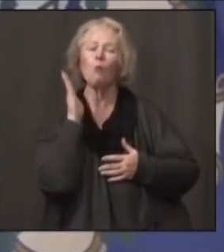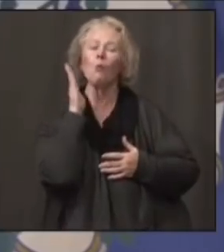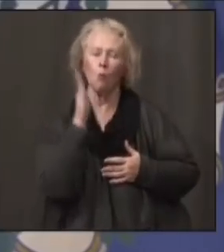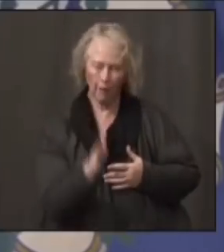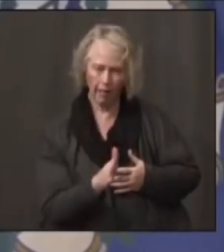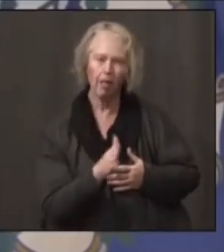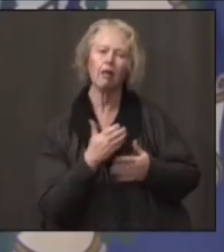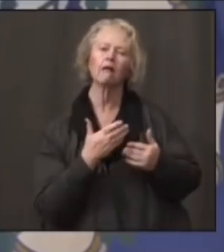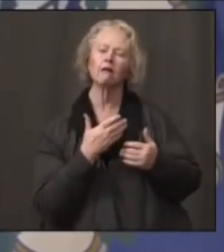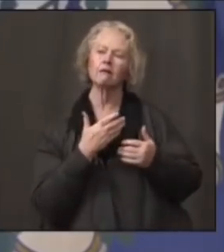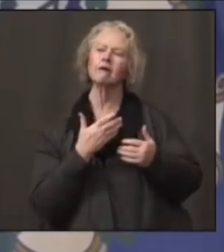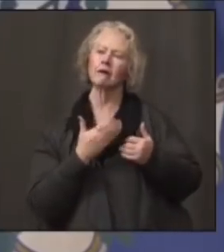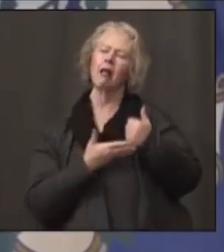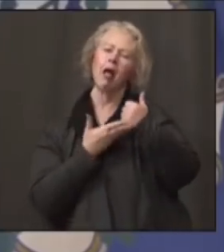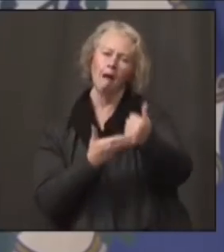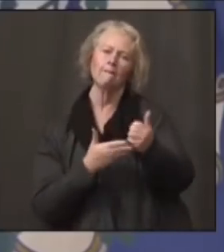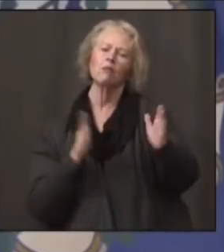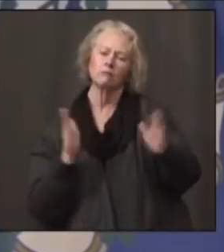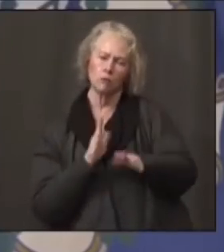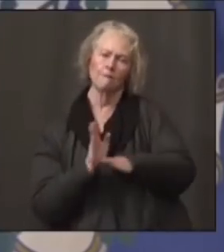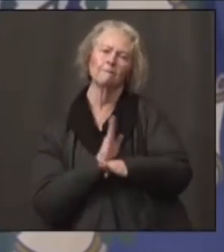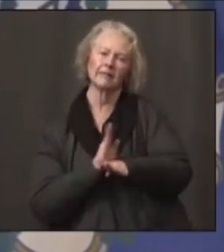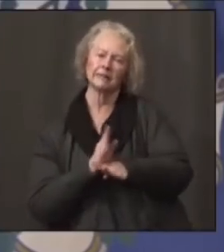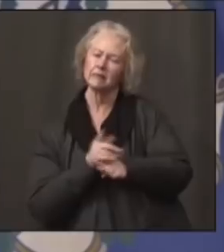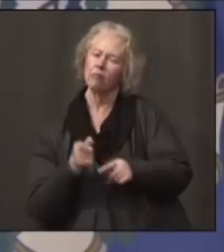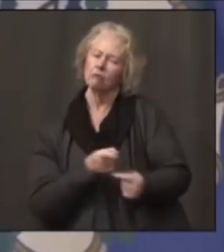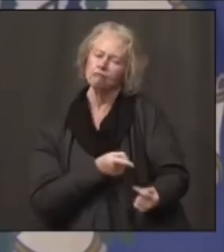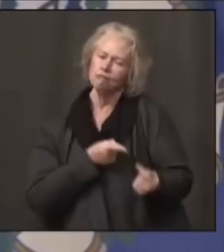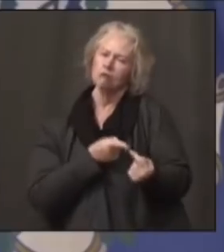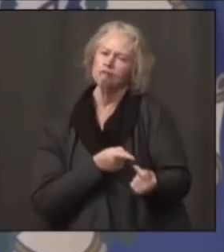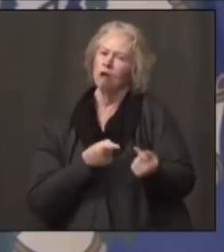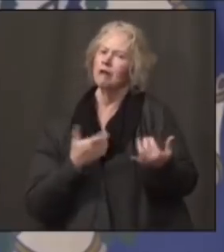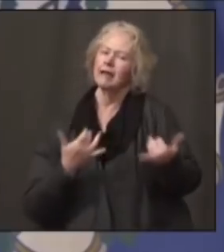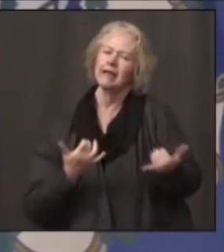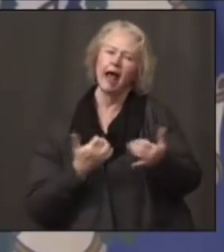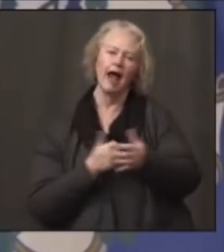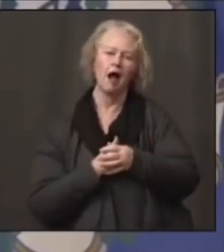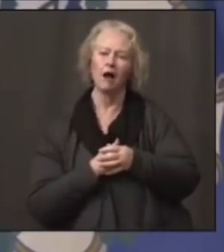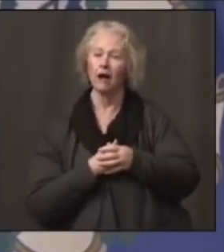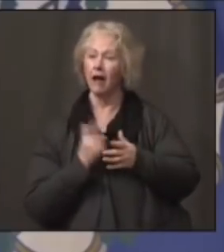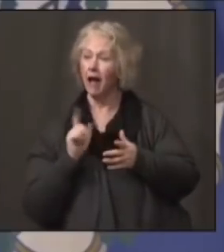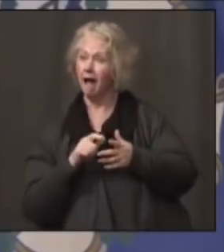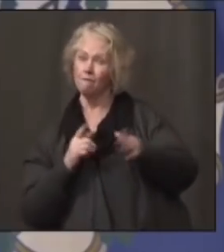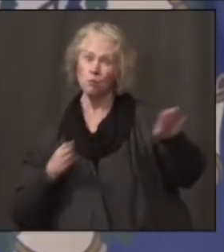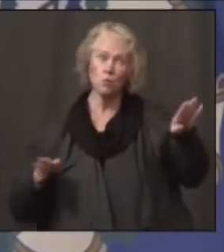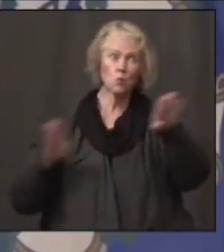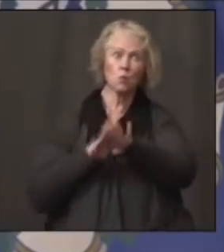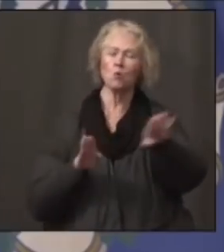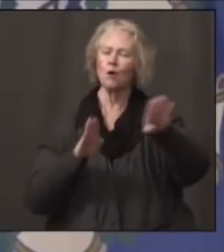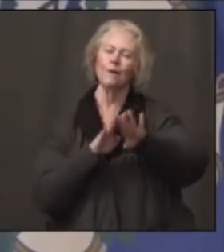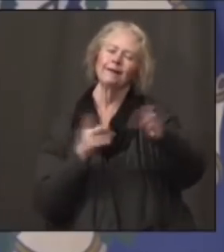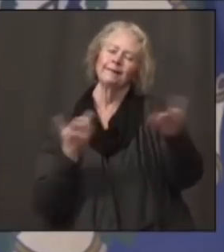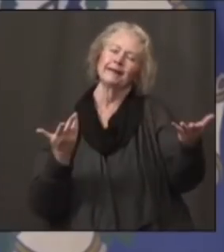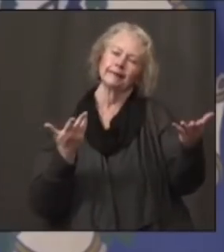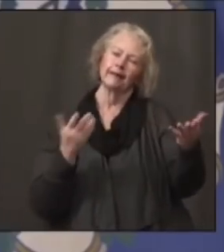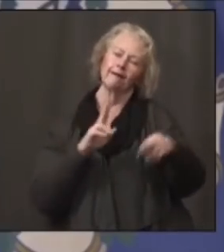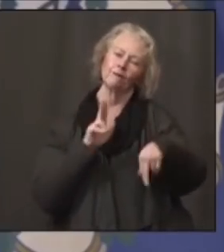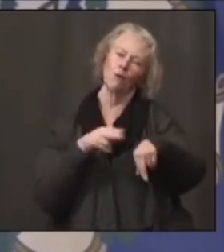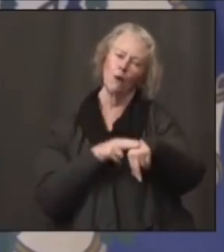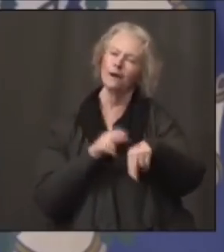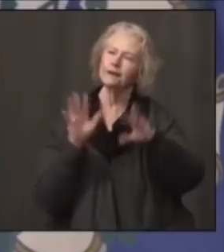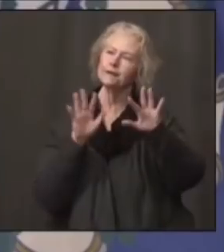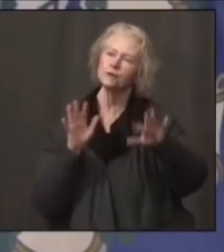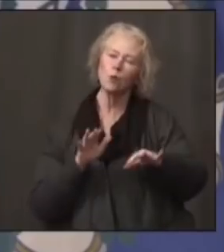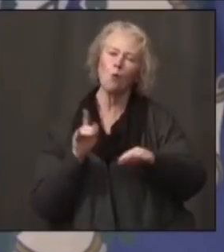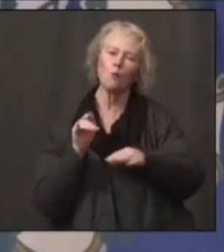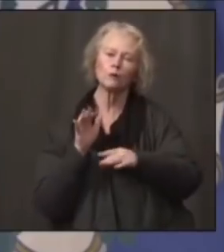small business is just struggling right now. We don't have to close things down. I'm afraid snowstorms and post-Christmas, a